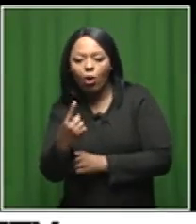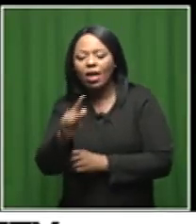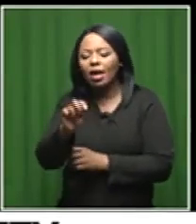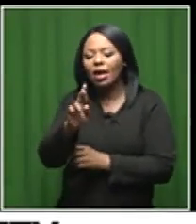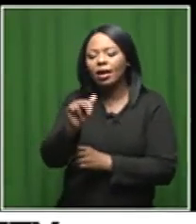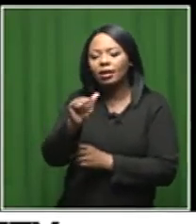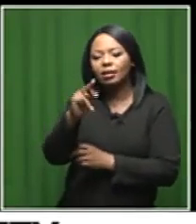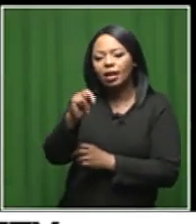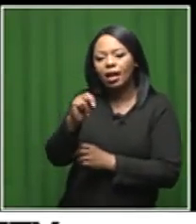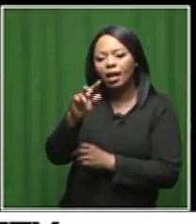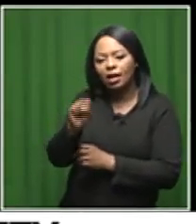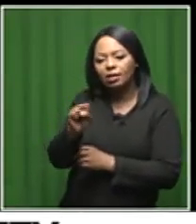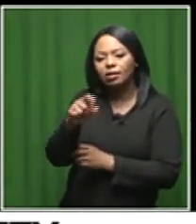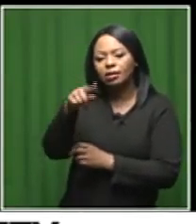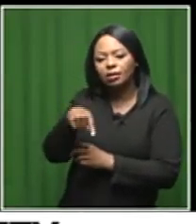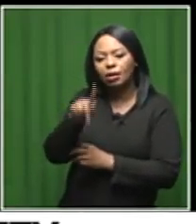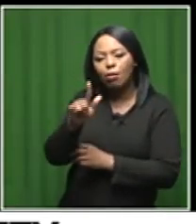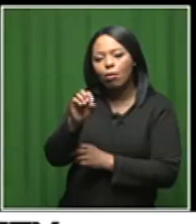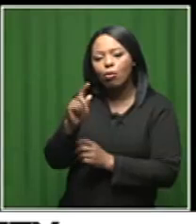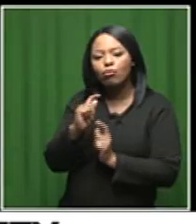learned about this